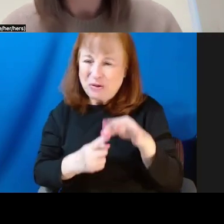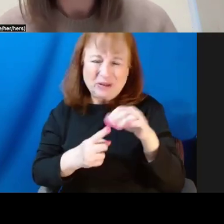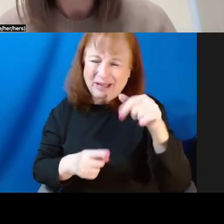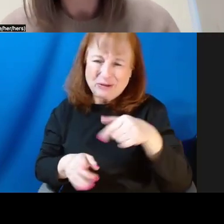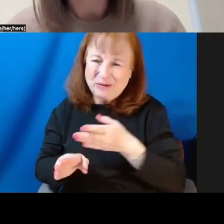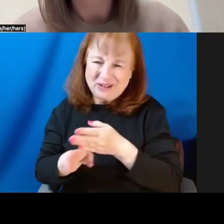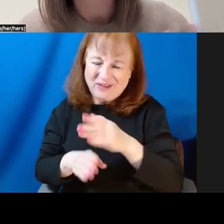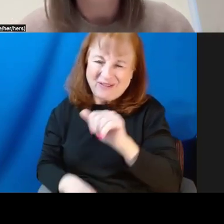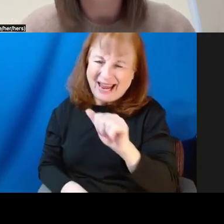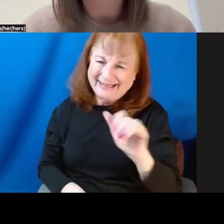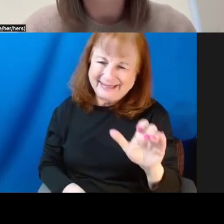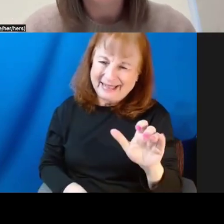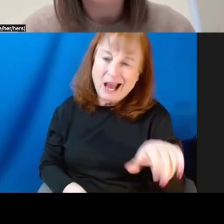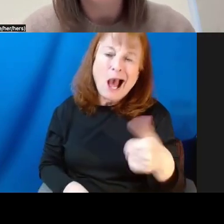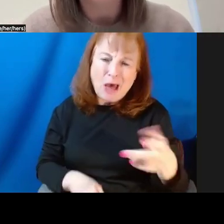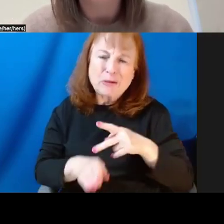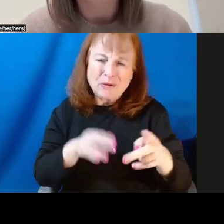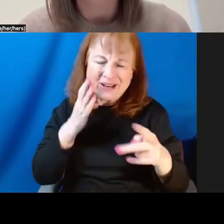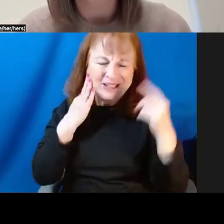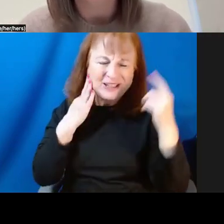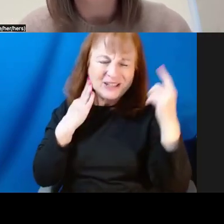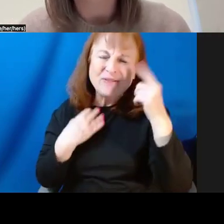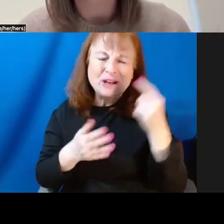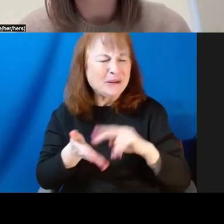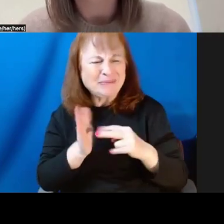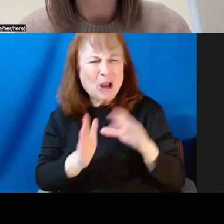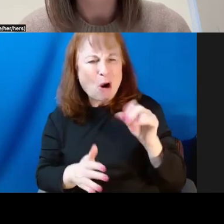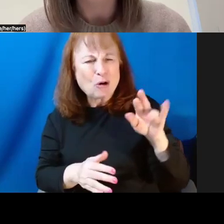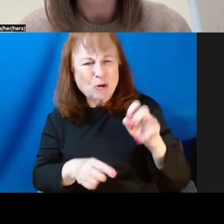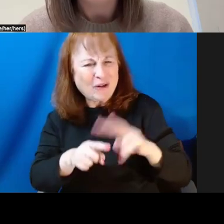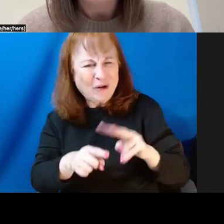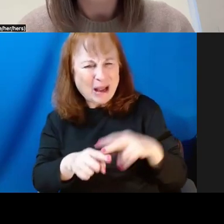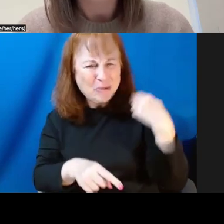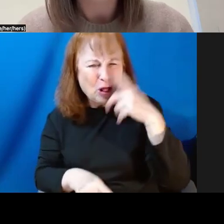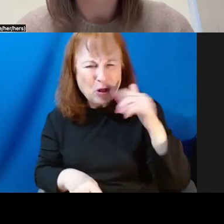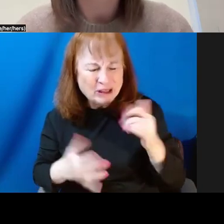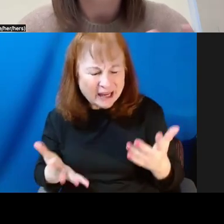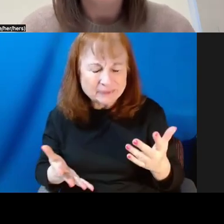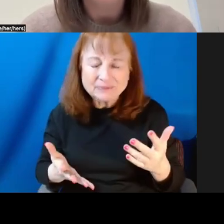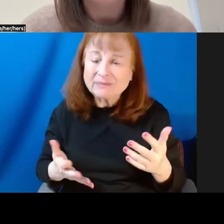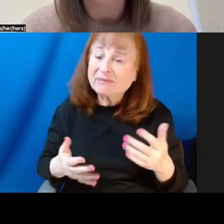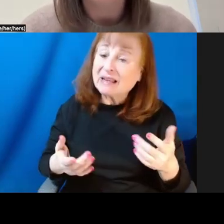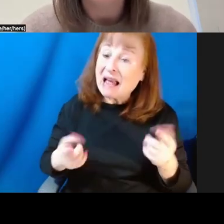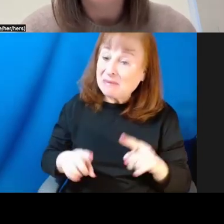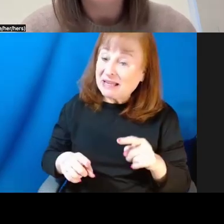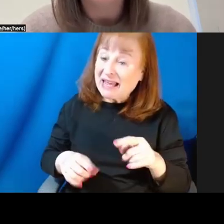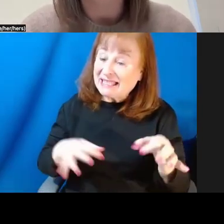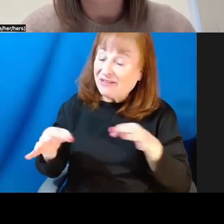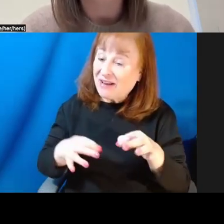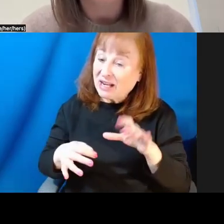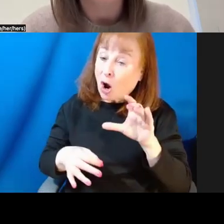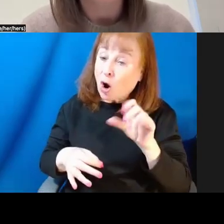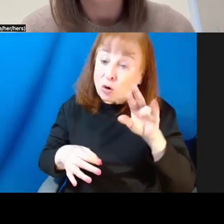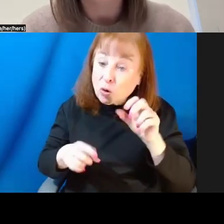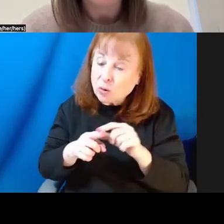of AAC. Other professions have thought about what a core vocabulary might look like. And it turns out that defining a set of core words is